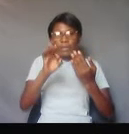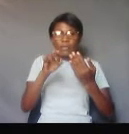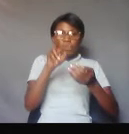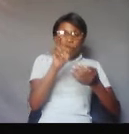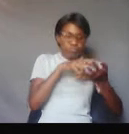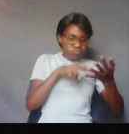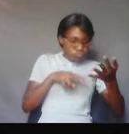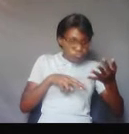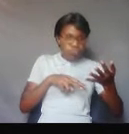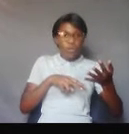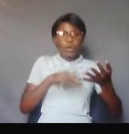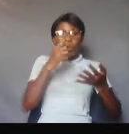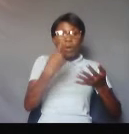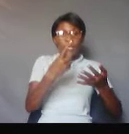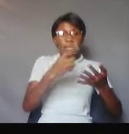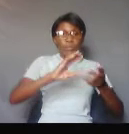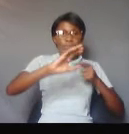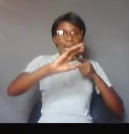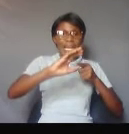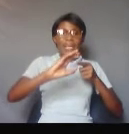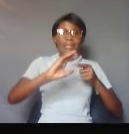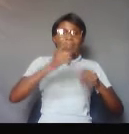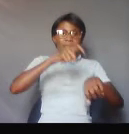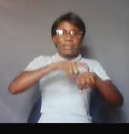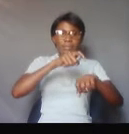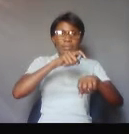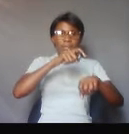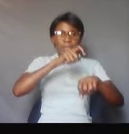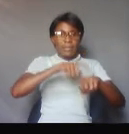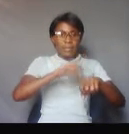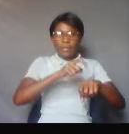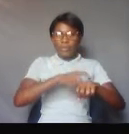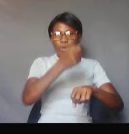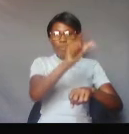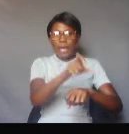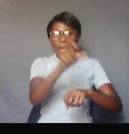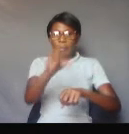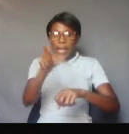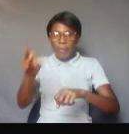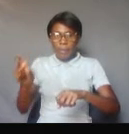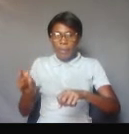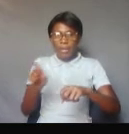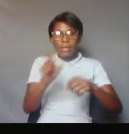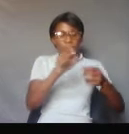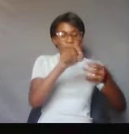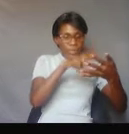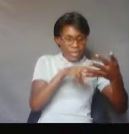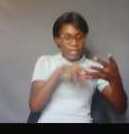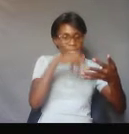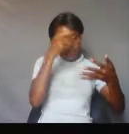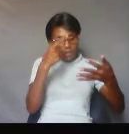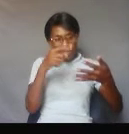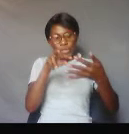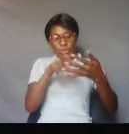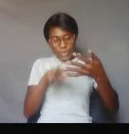at a time. Now, this slogan warrants unpacking. I often get stopped in the street